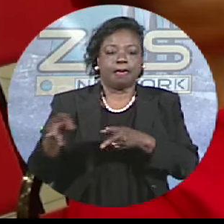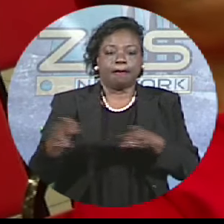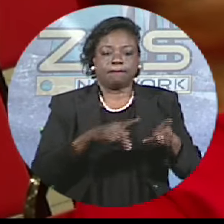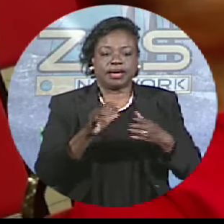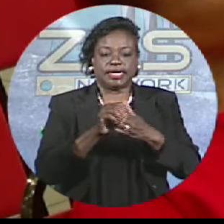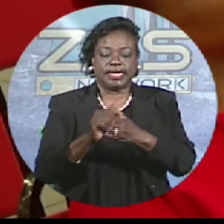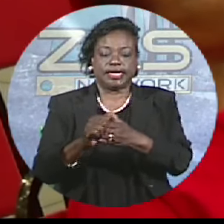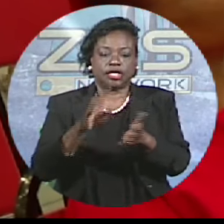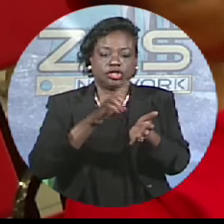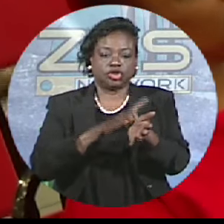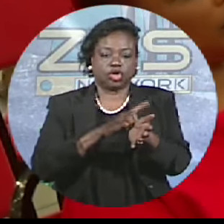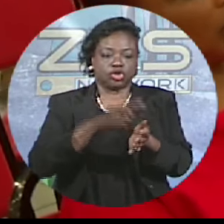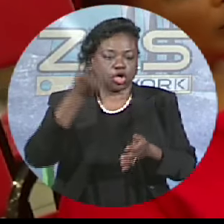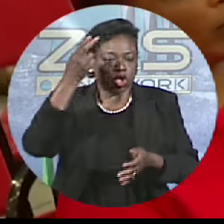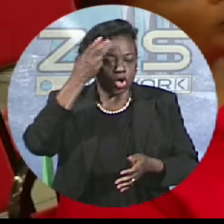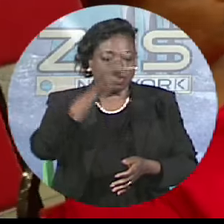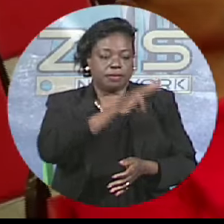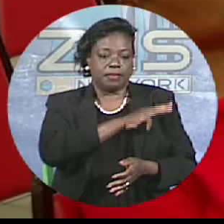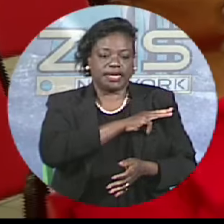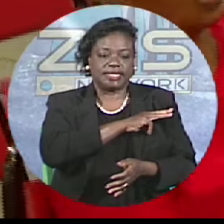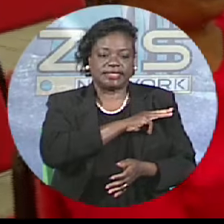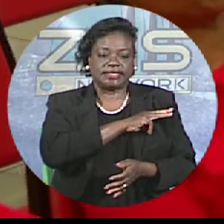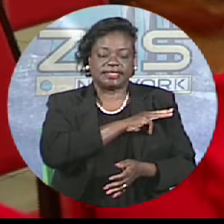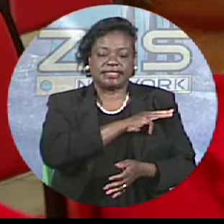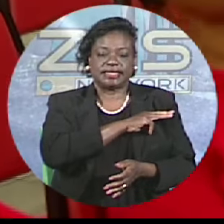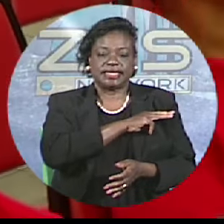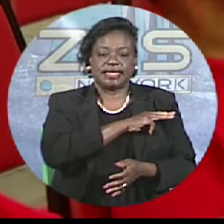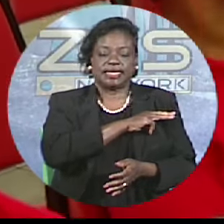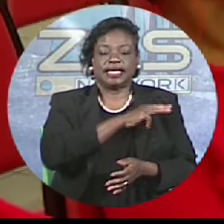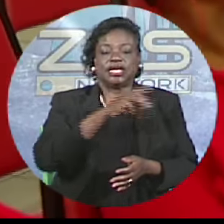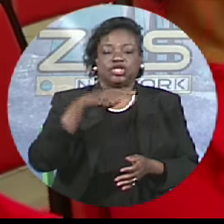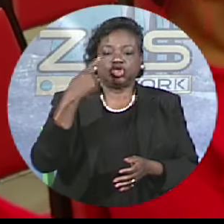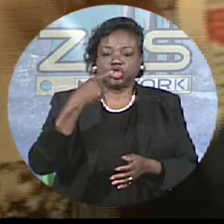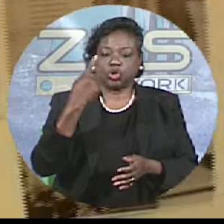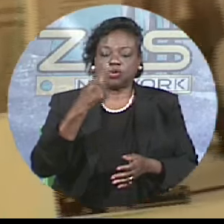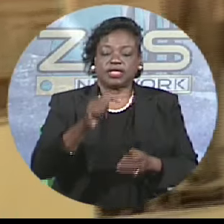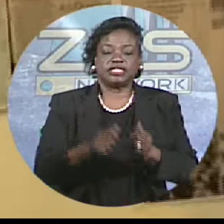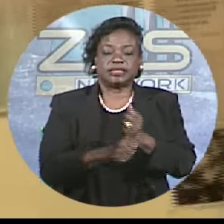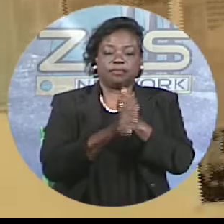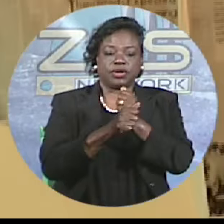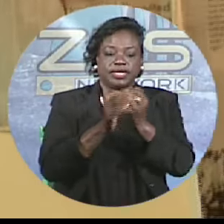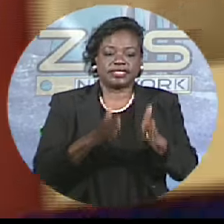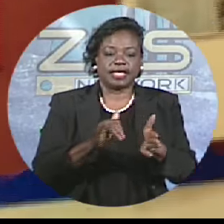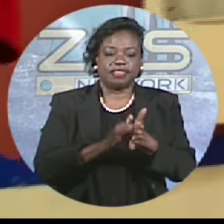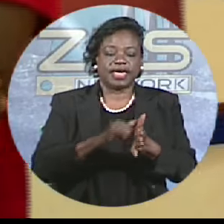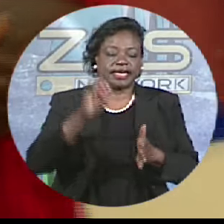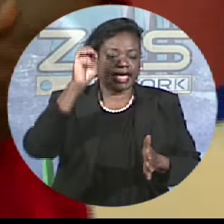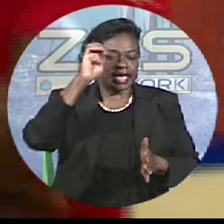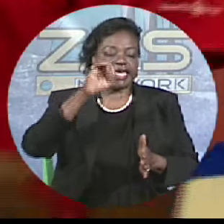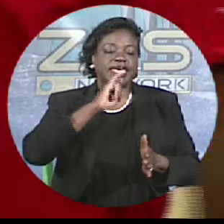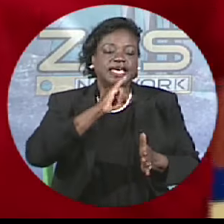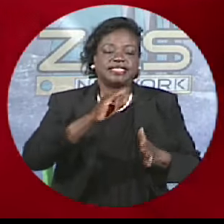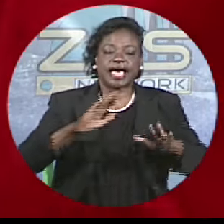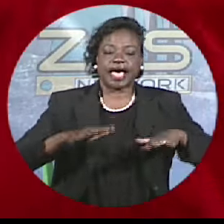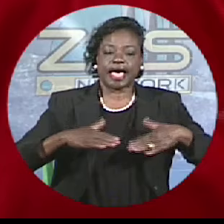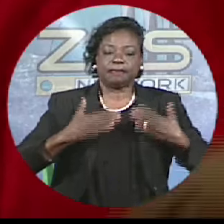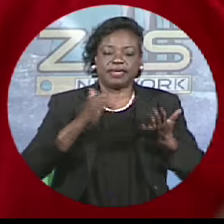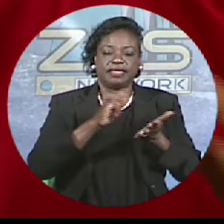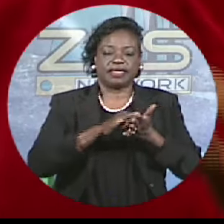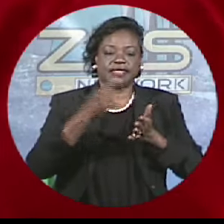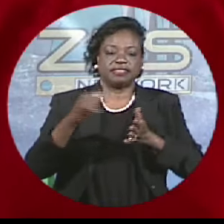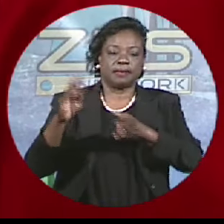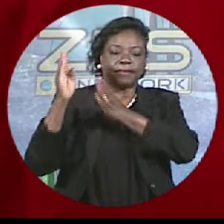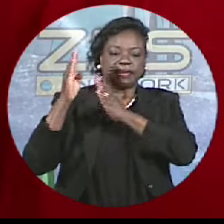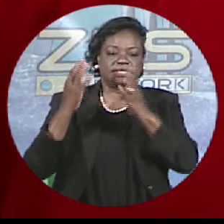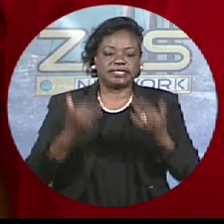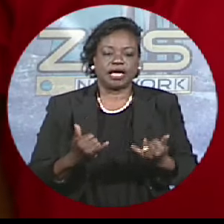Dr. Hubert Minnis told a crowd of F.N.M. supporters at the party's Mackey Street headquarters that he's overjoyed that Bahamians now have an opportunity to usher in